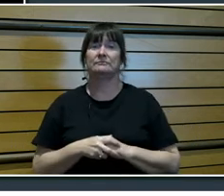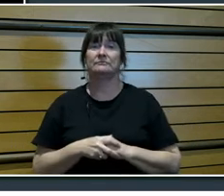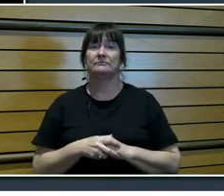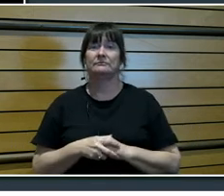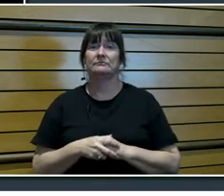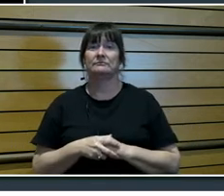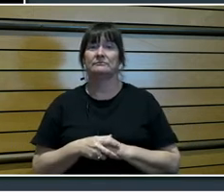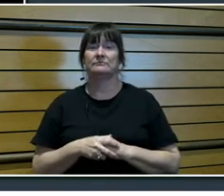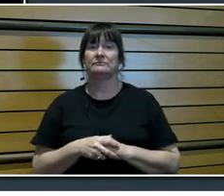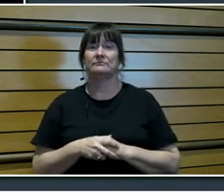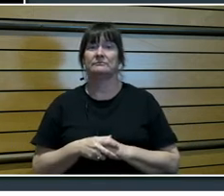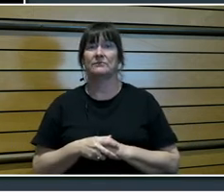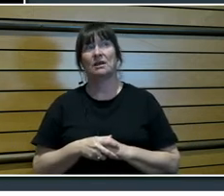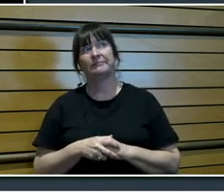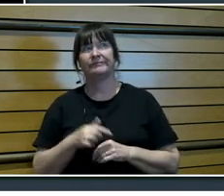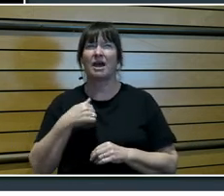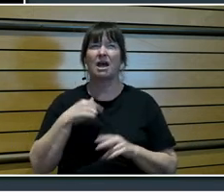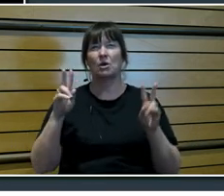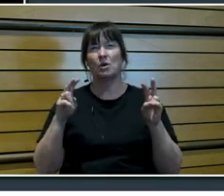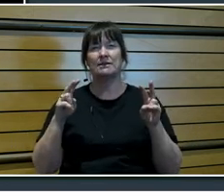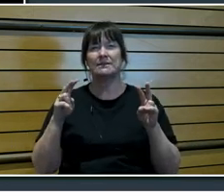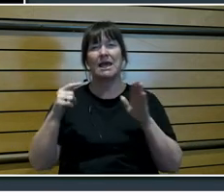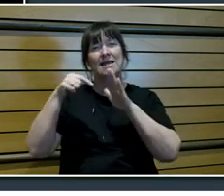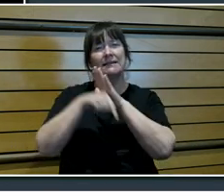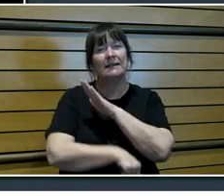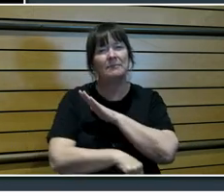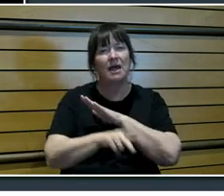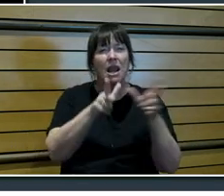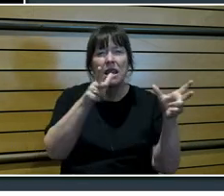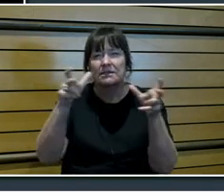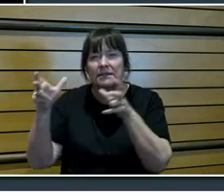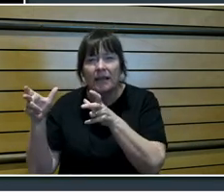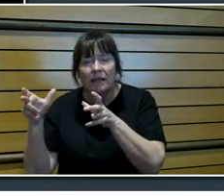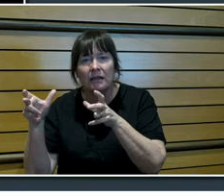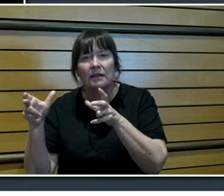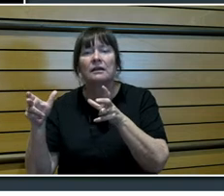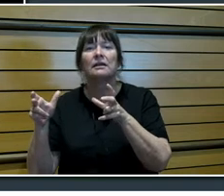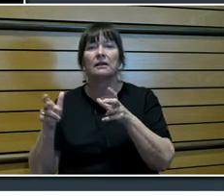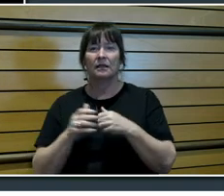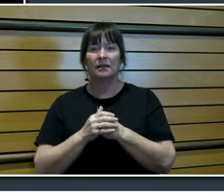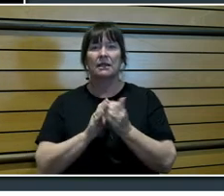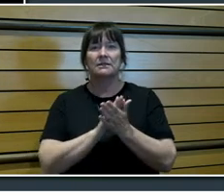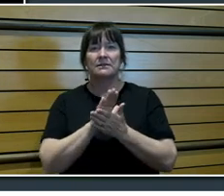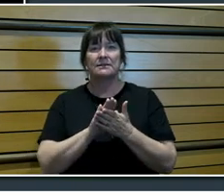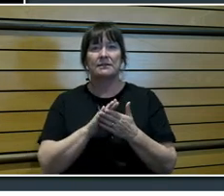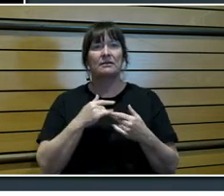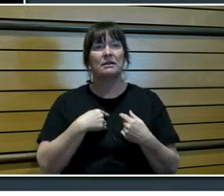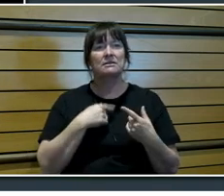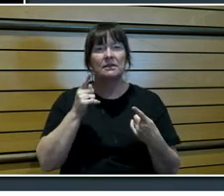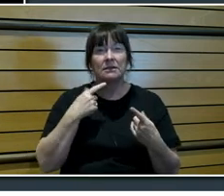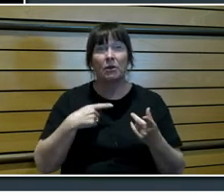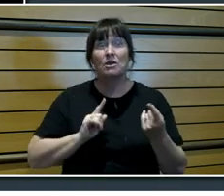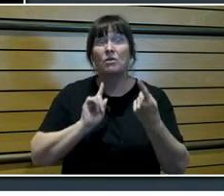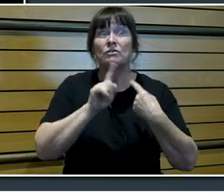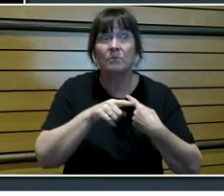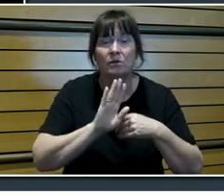of what I call deep listening. Deep listening is not listening to respond. Deep listening